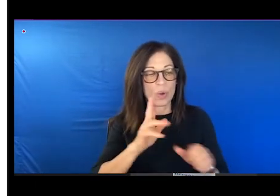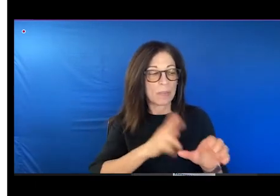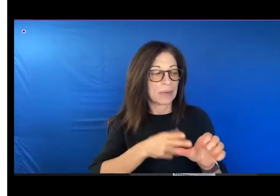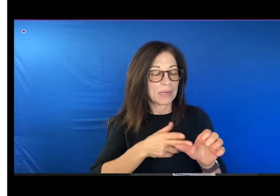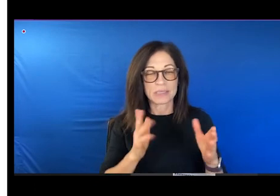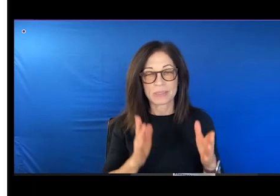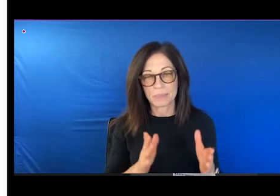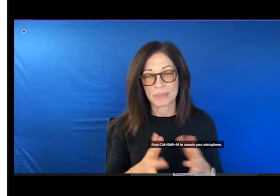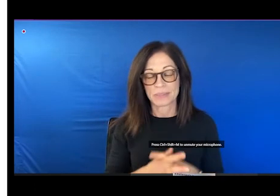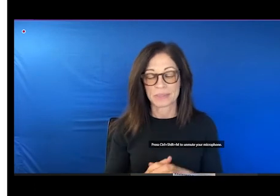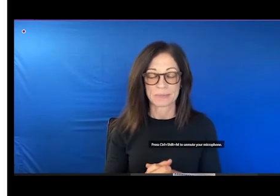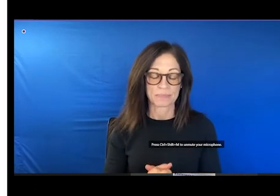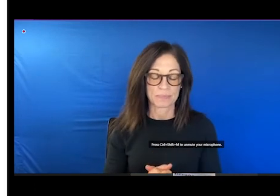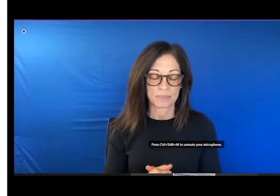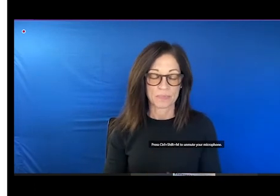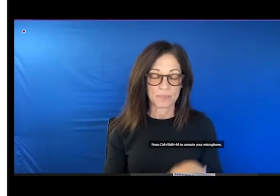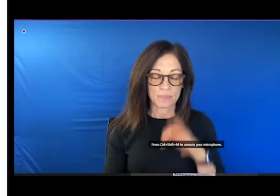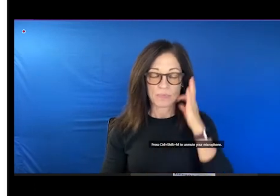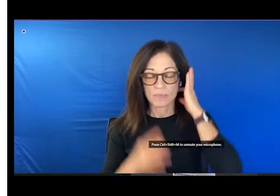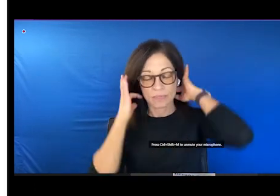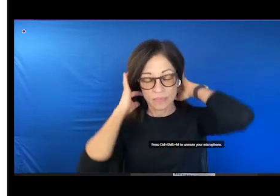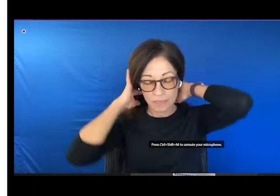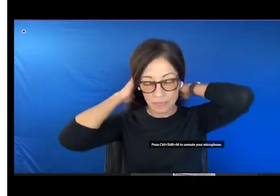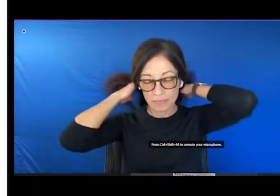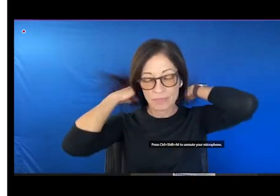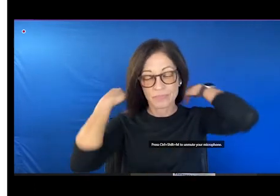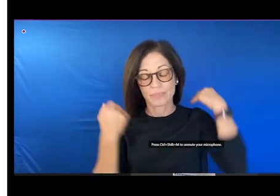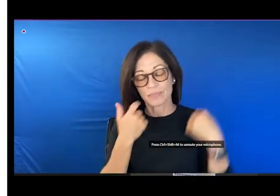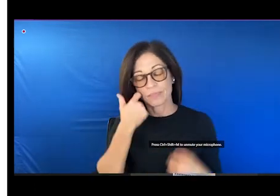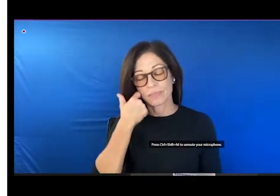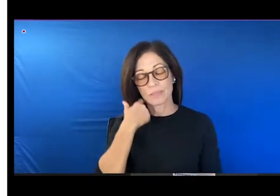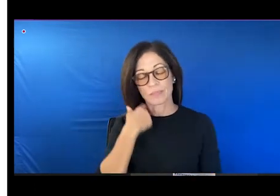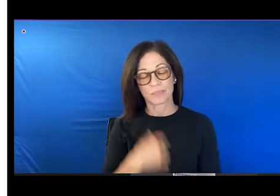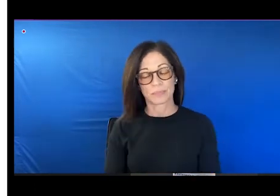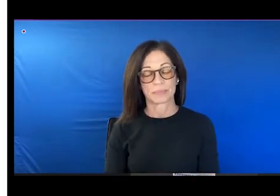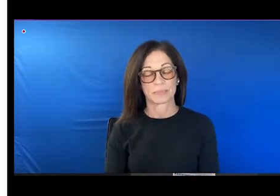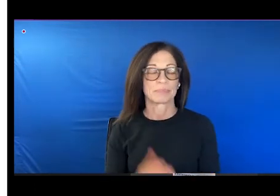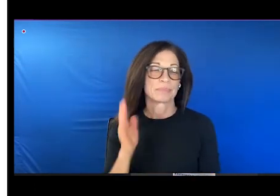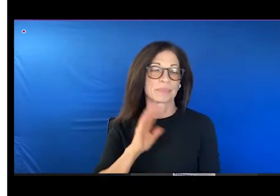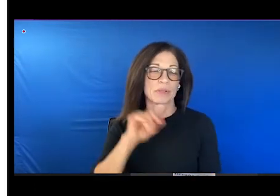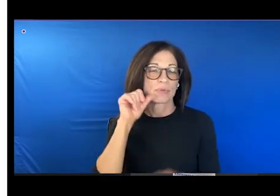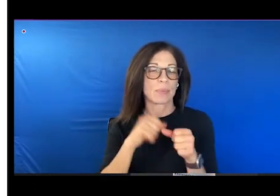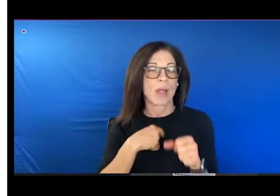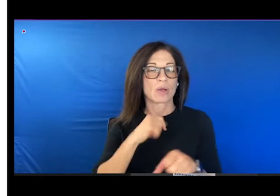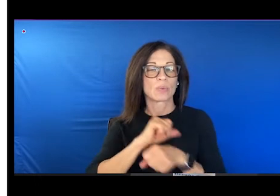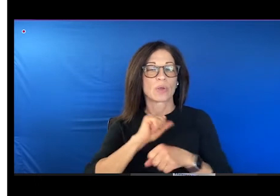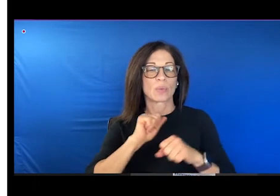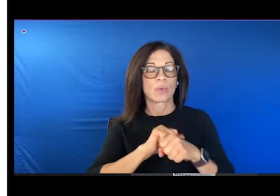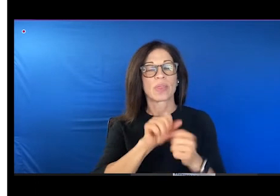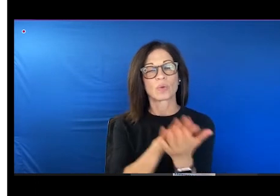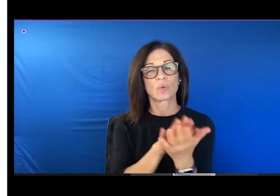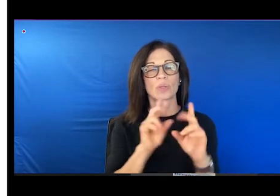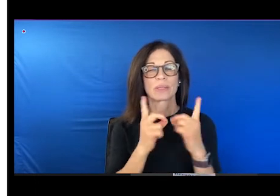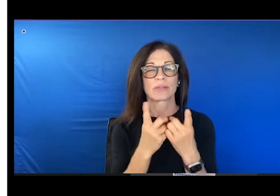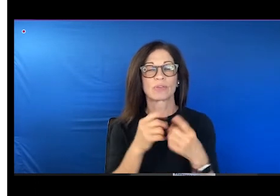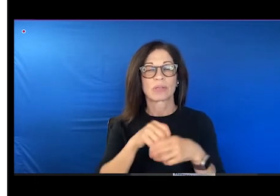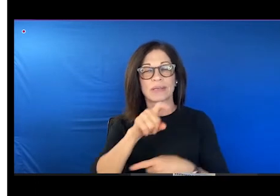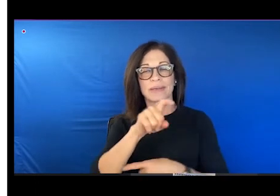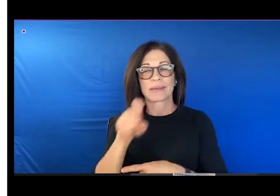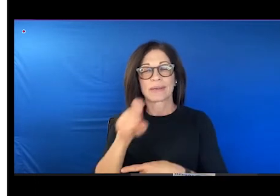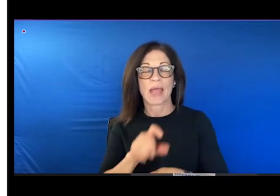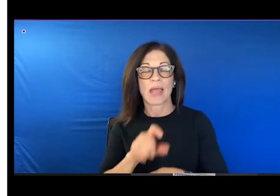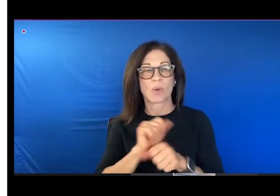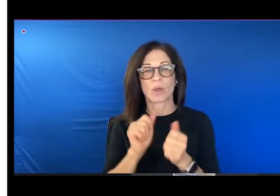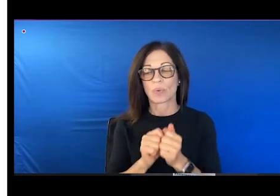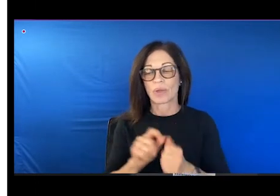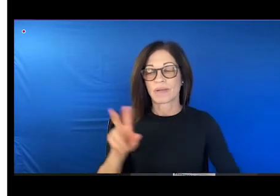your participants to the table. I remember I was working with a school district in Texas, and